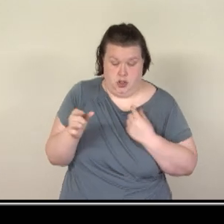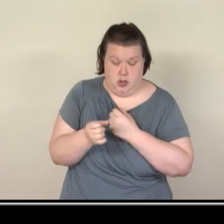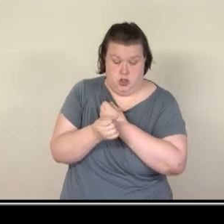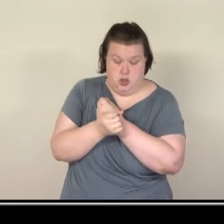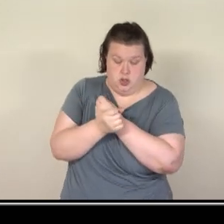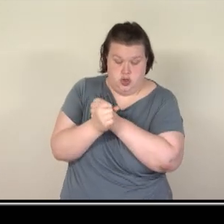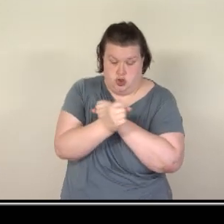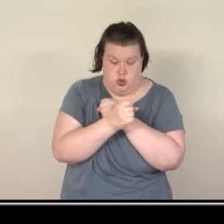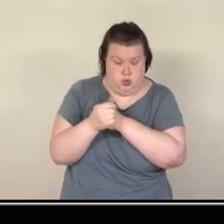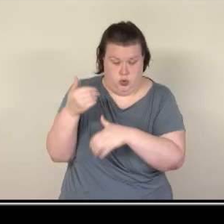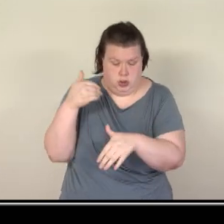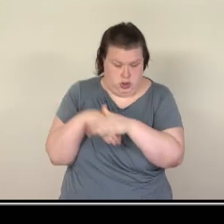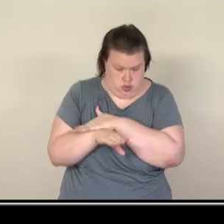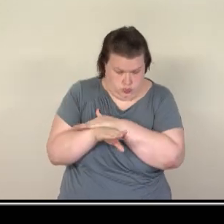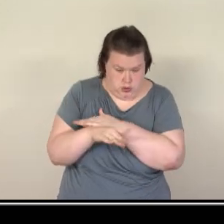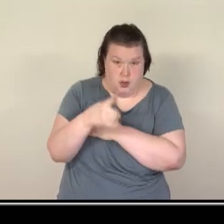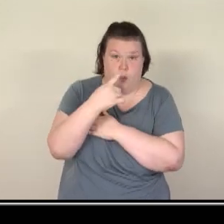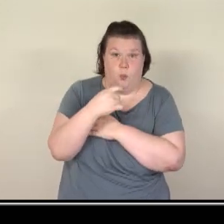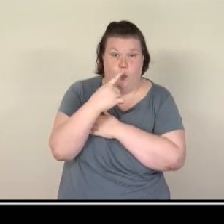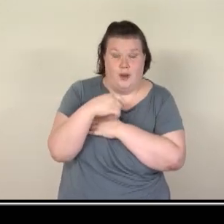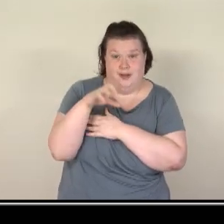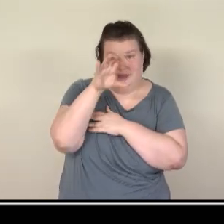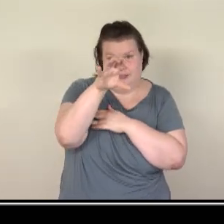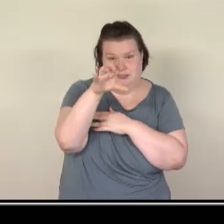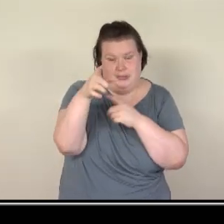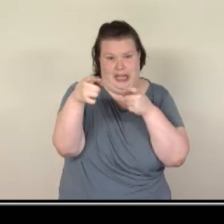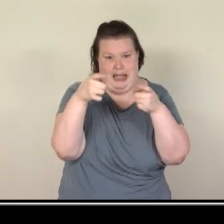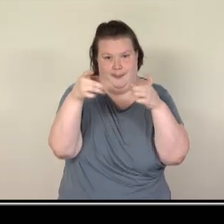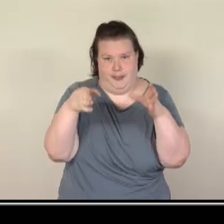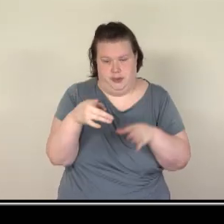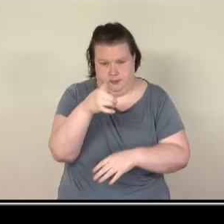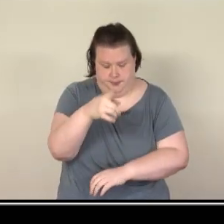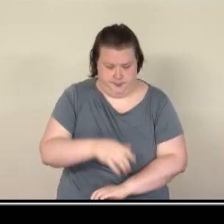there. And then the red at the top of that plan is your admin.